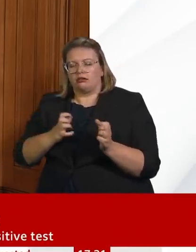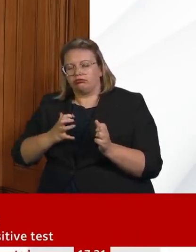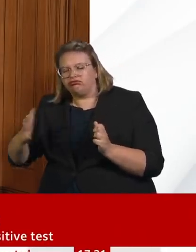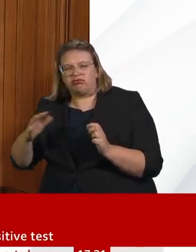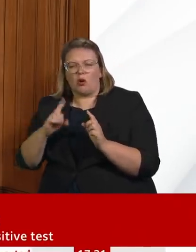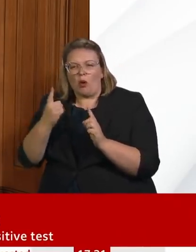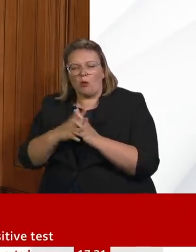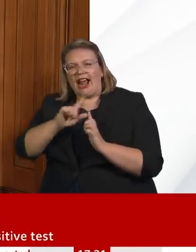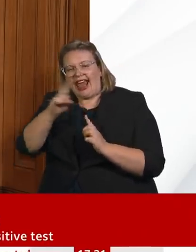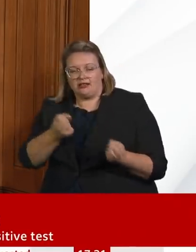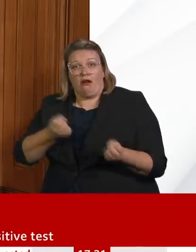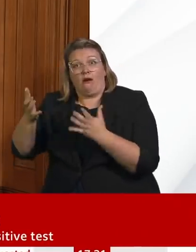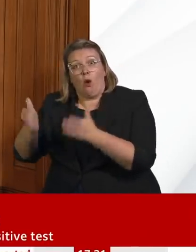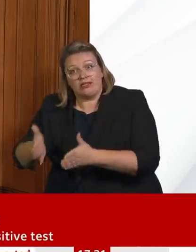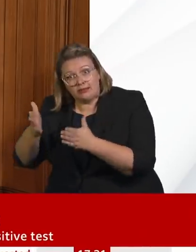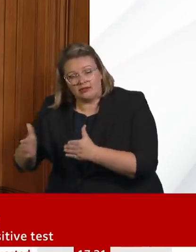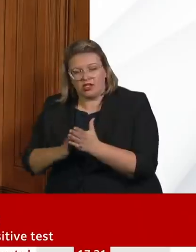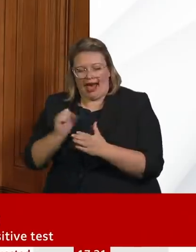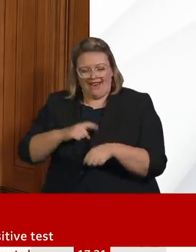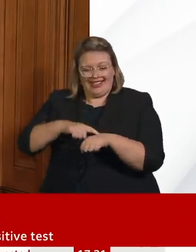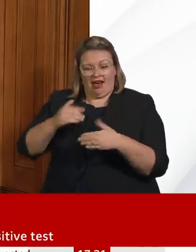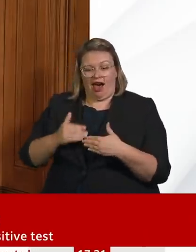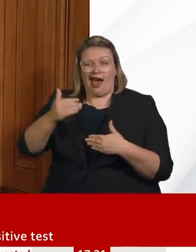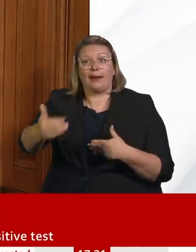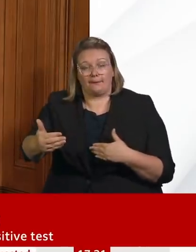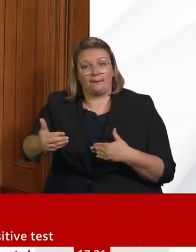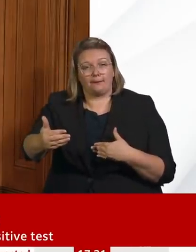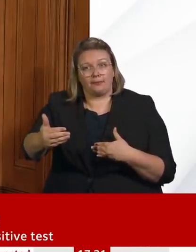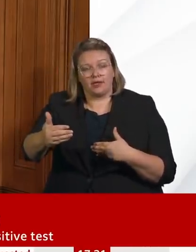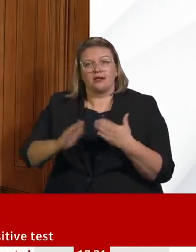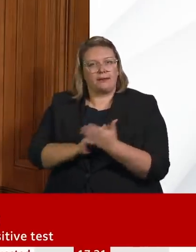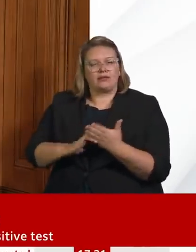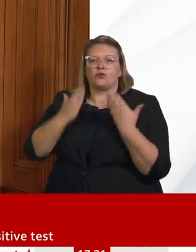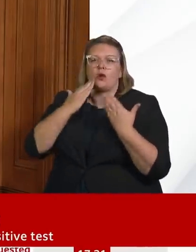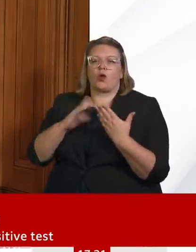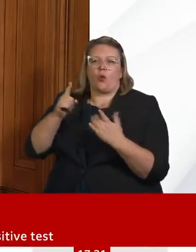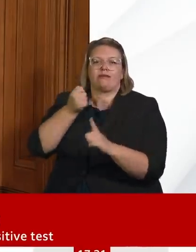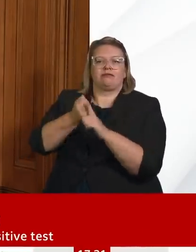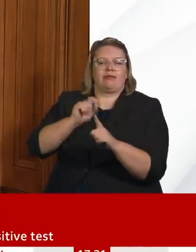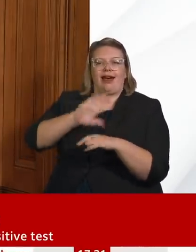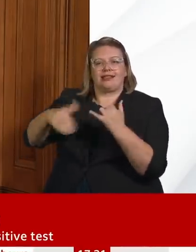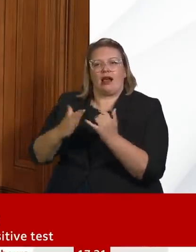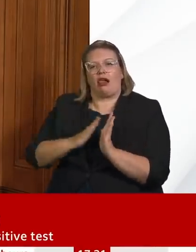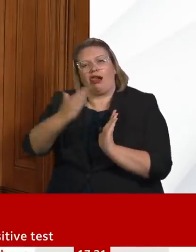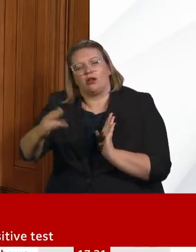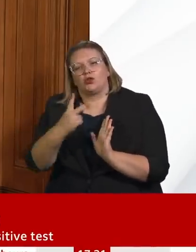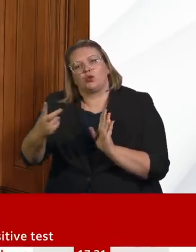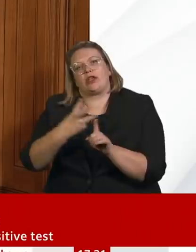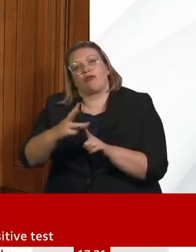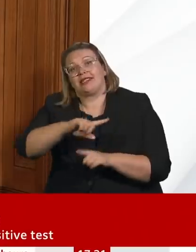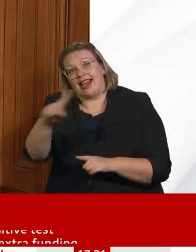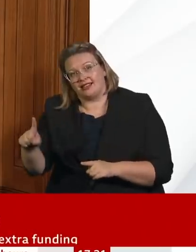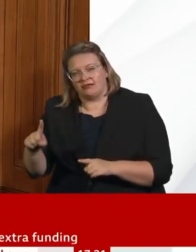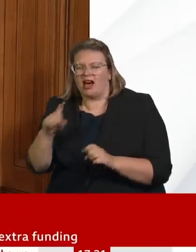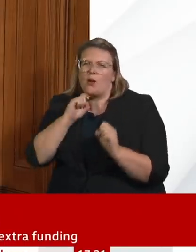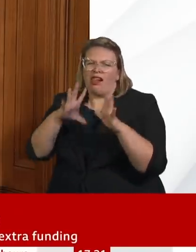for the small proportion that do. So to give you an example in Greater Manchester, which illustrates that. So